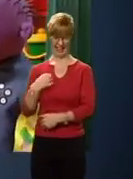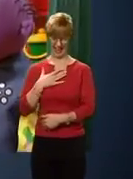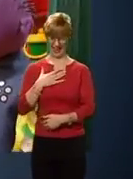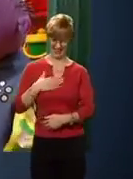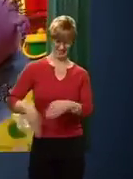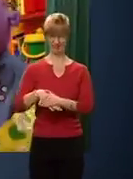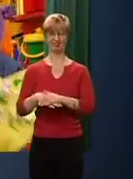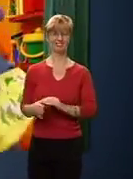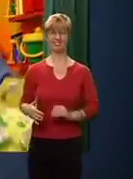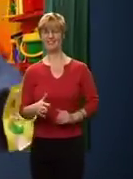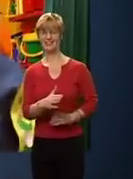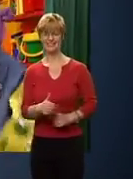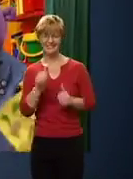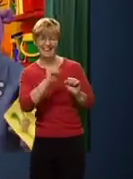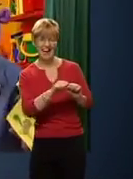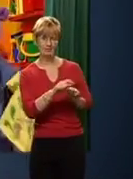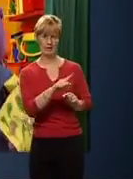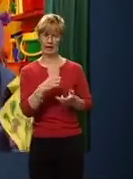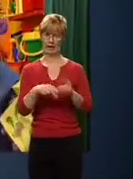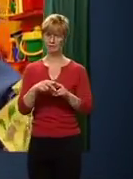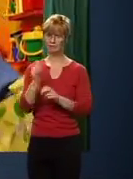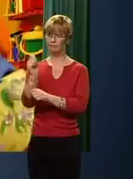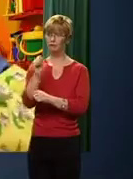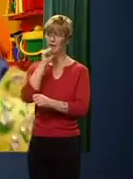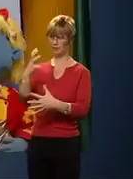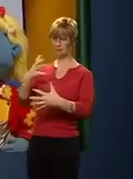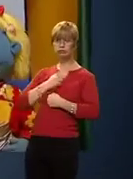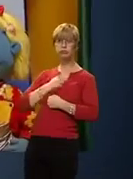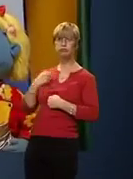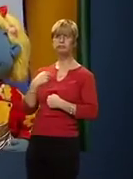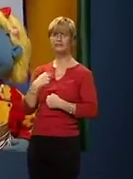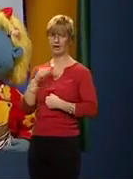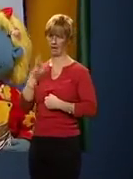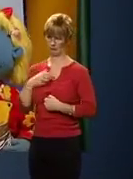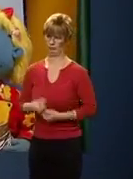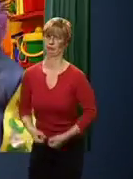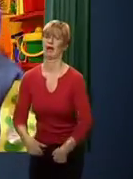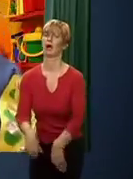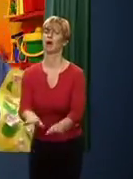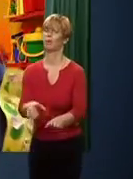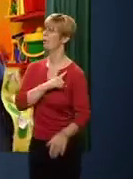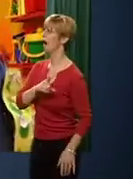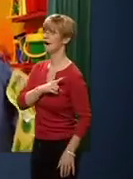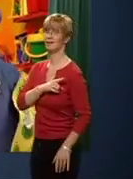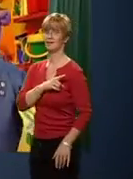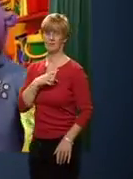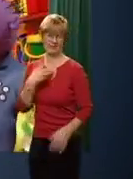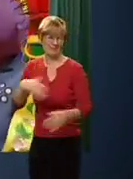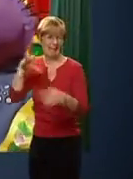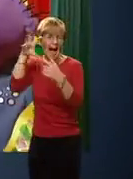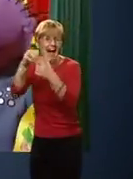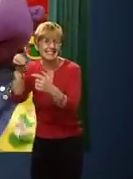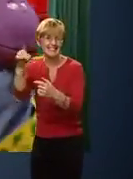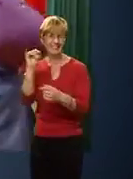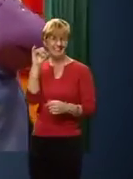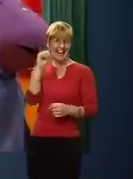fish. Yeah, I'll tell you what, if a fisherman caught me, he'd have to let me go. Oh, why is that, Milo? Because I'd bite his little